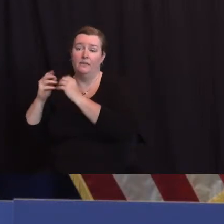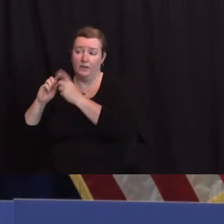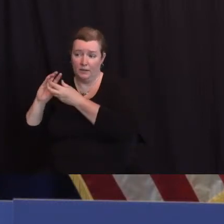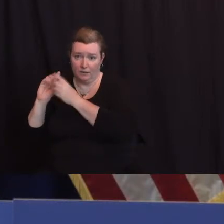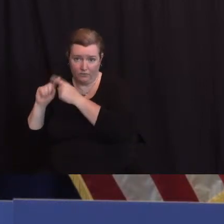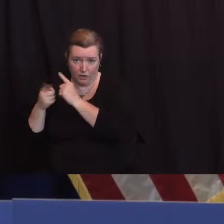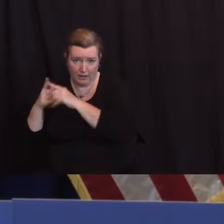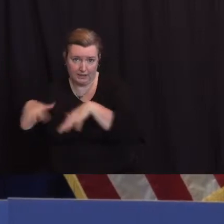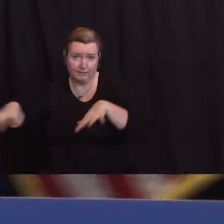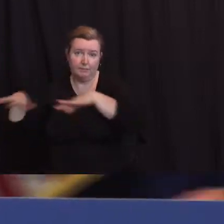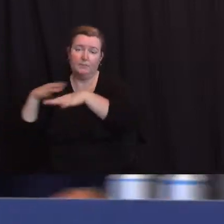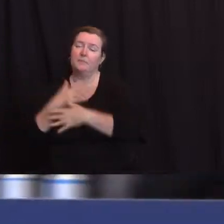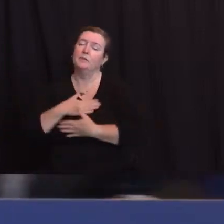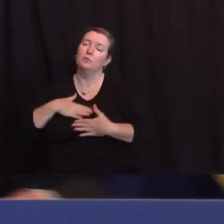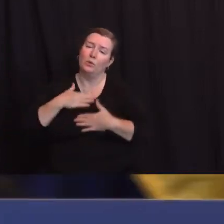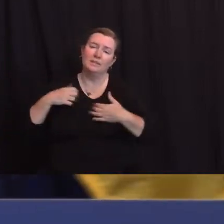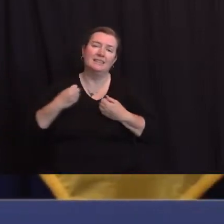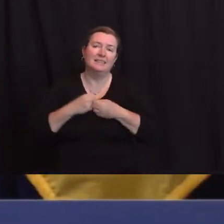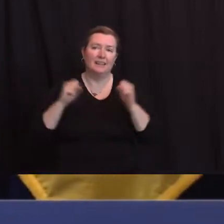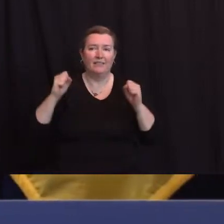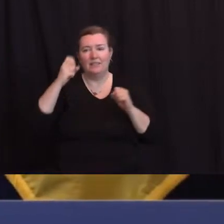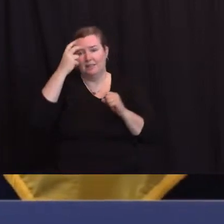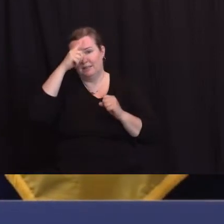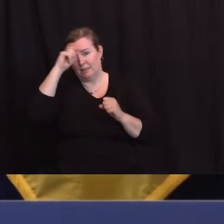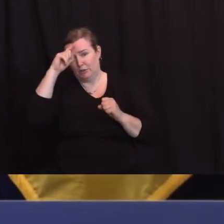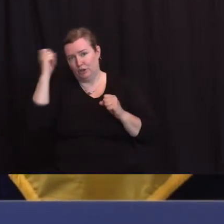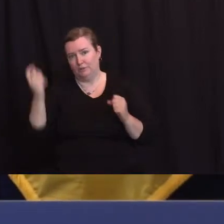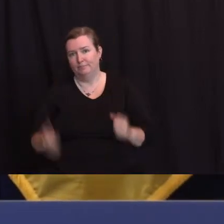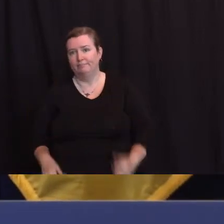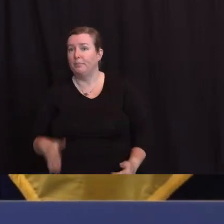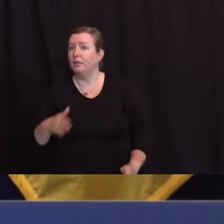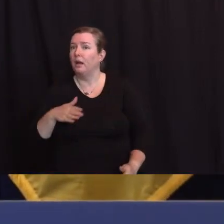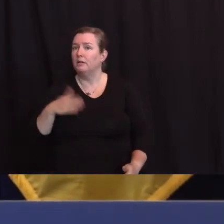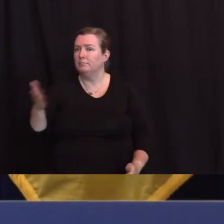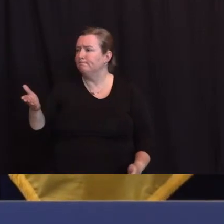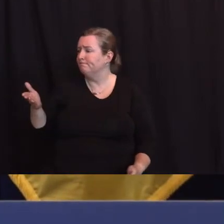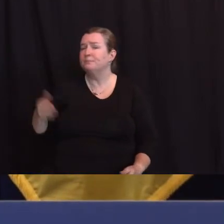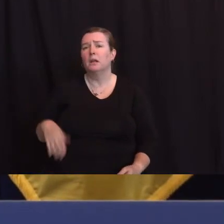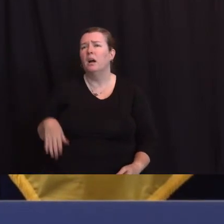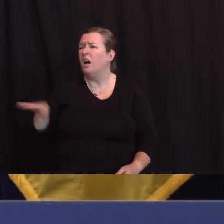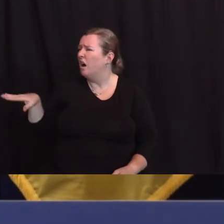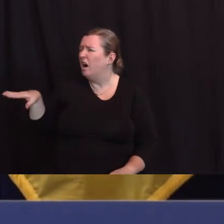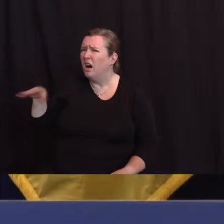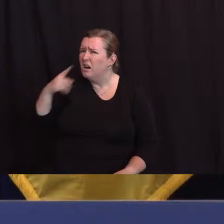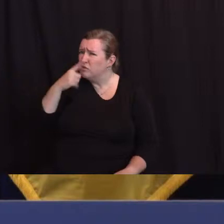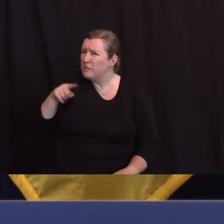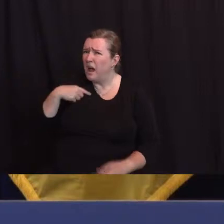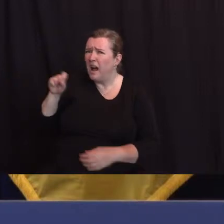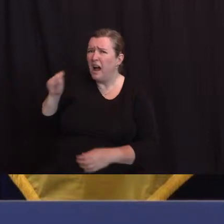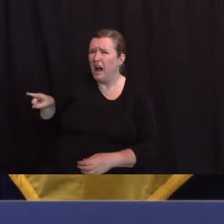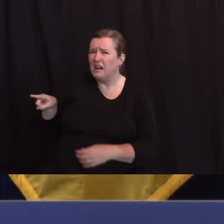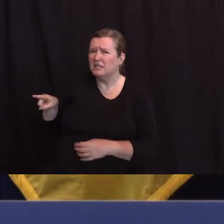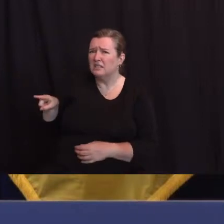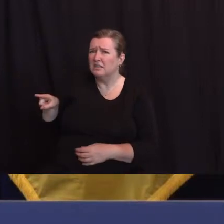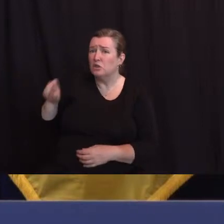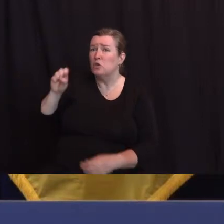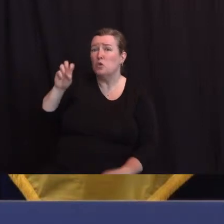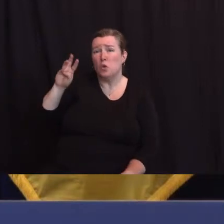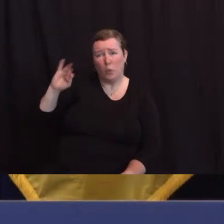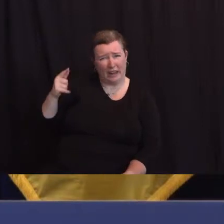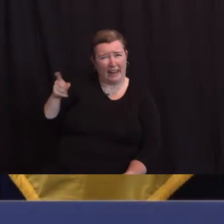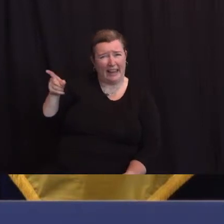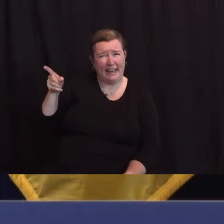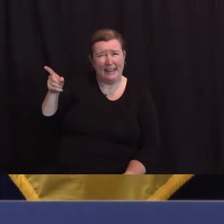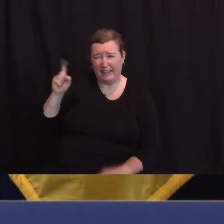healthy summer. Thank you. Judy, thank you for everything. If I may ask, what's the magic in a community like Ewing where you've seen such a